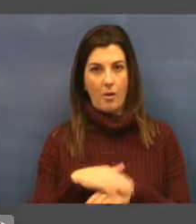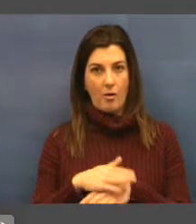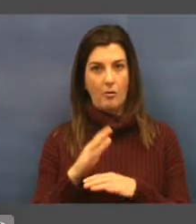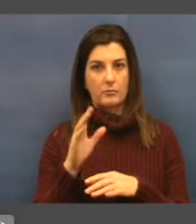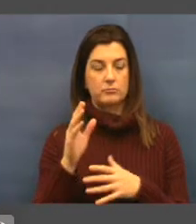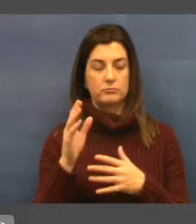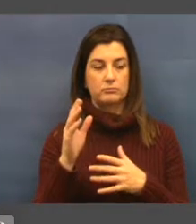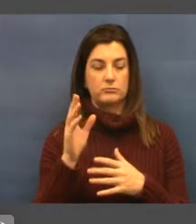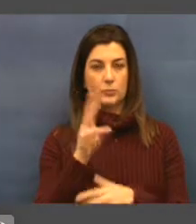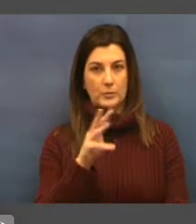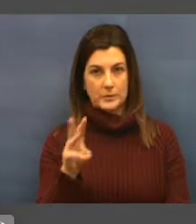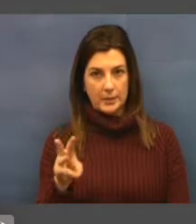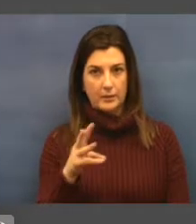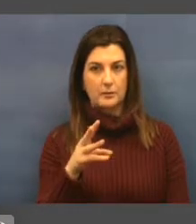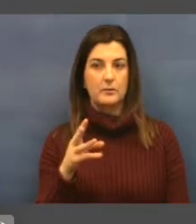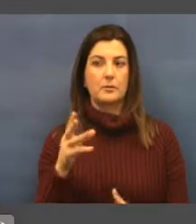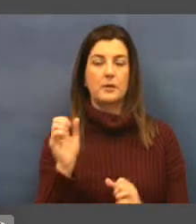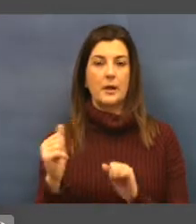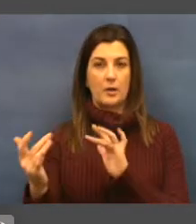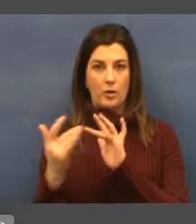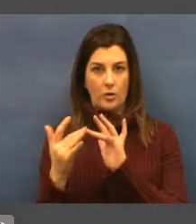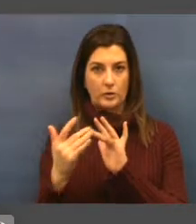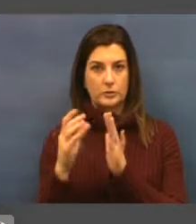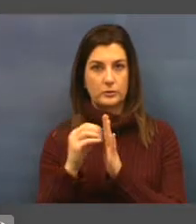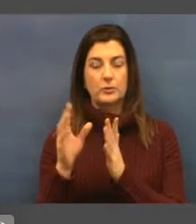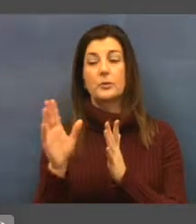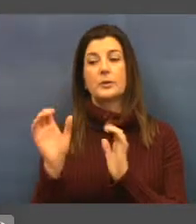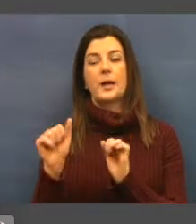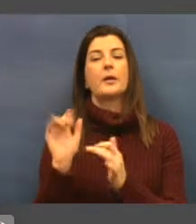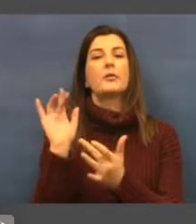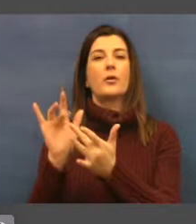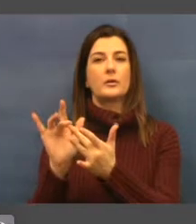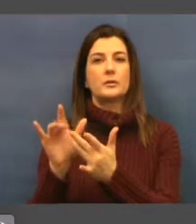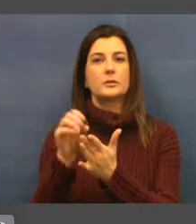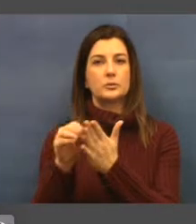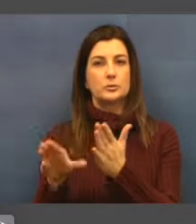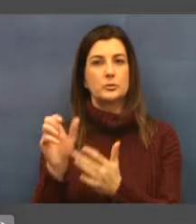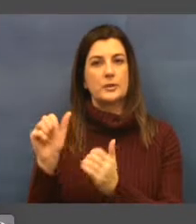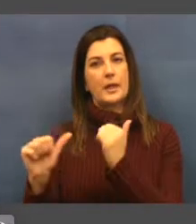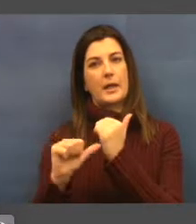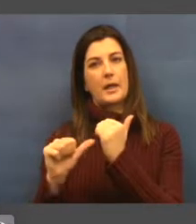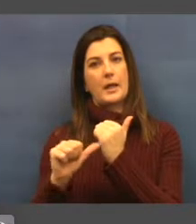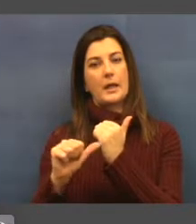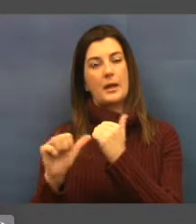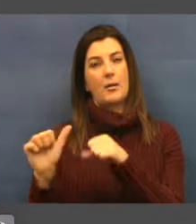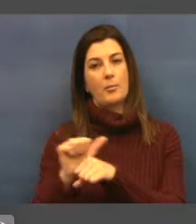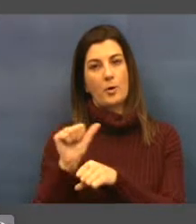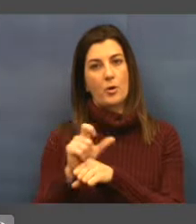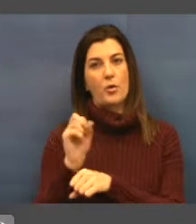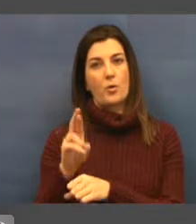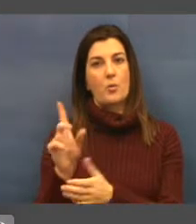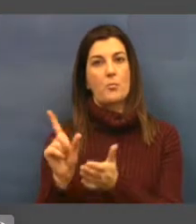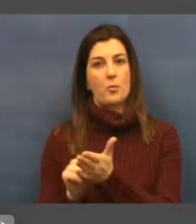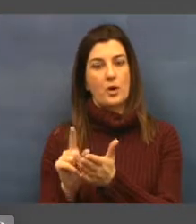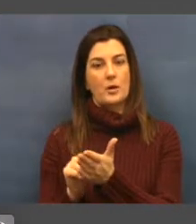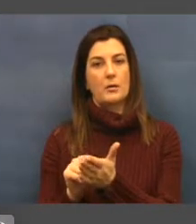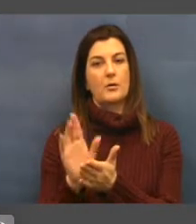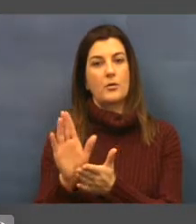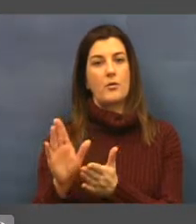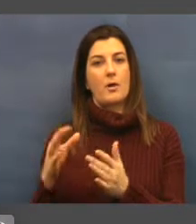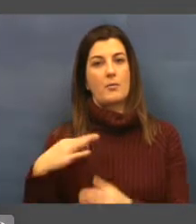reason, you can contact Student Aid Alberta, or you can just print off the application from the